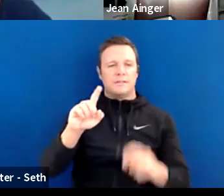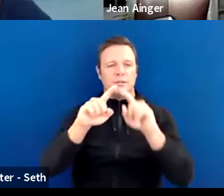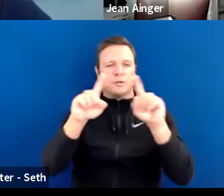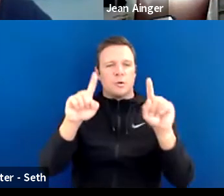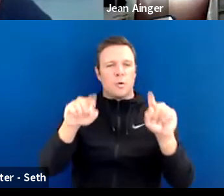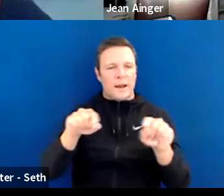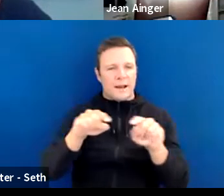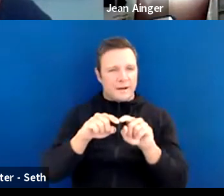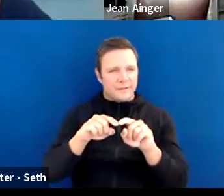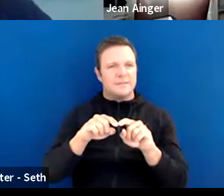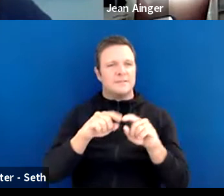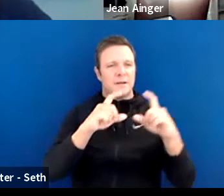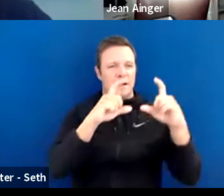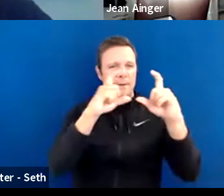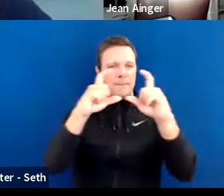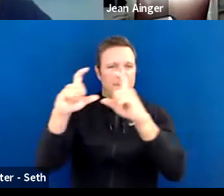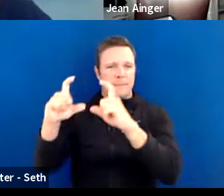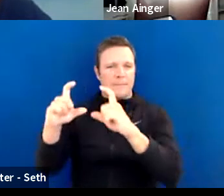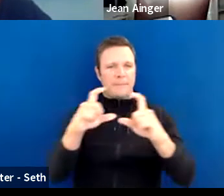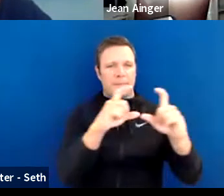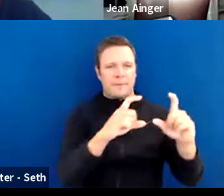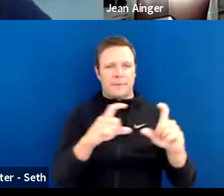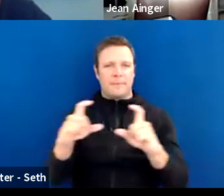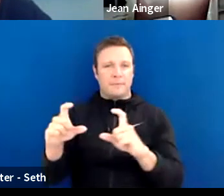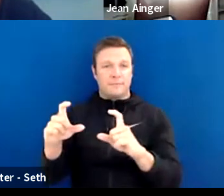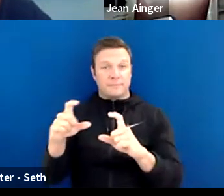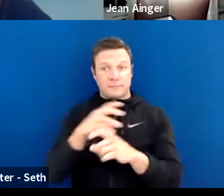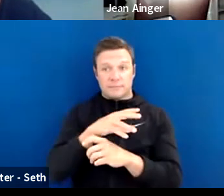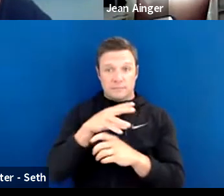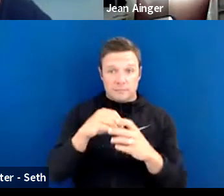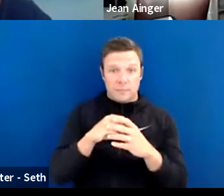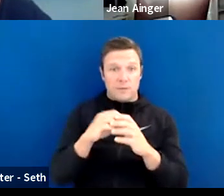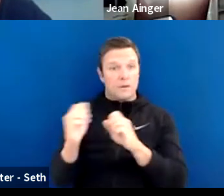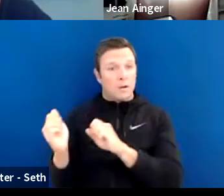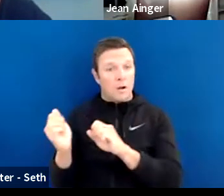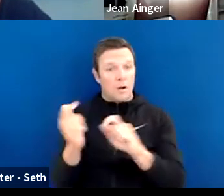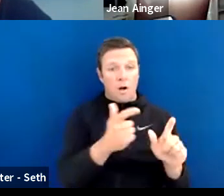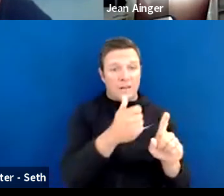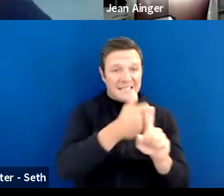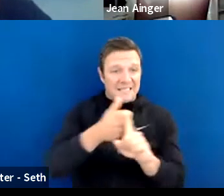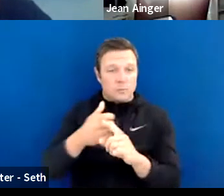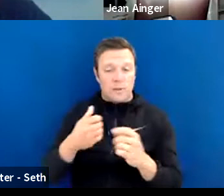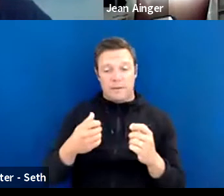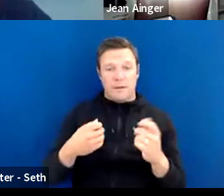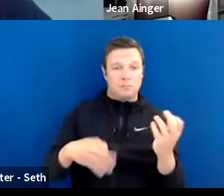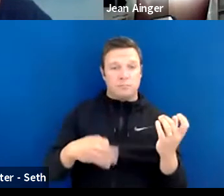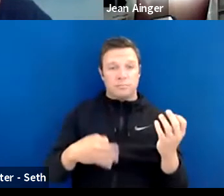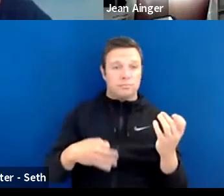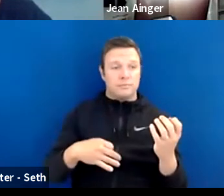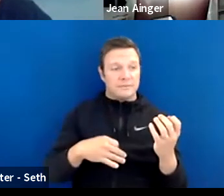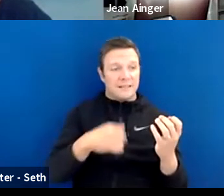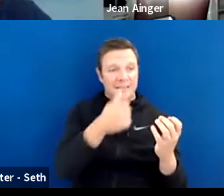here, video that includes all the folks on there and each playing his or her own part.